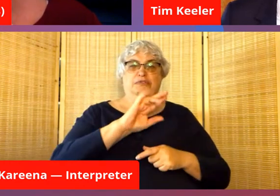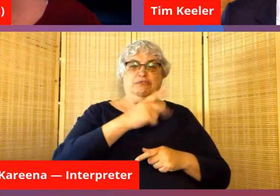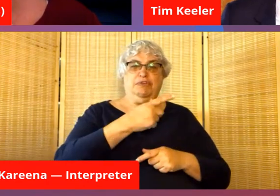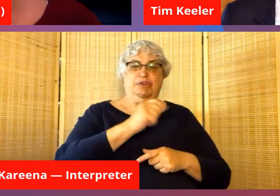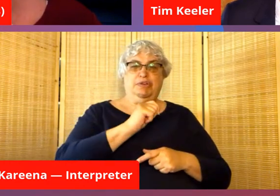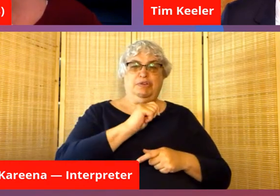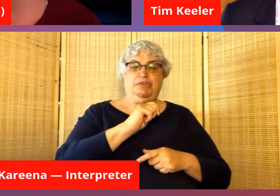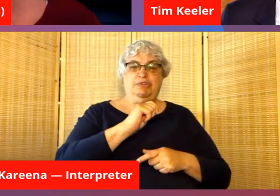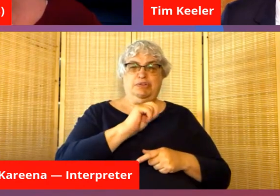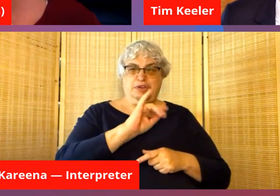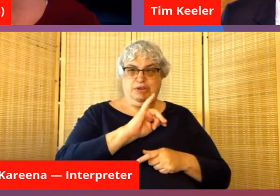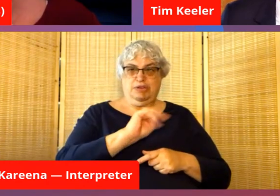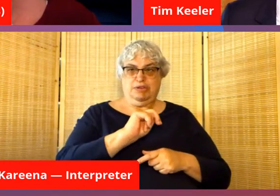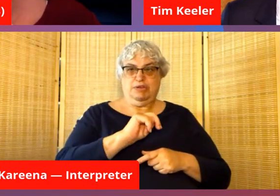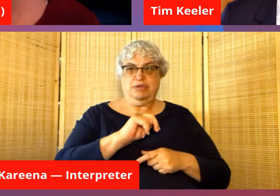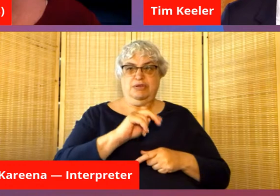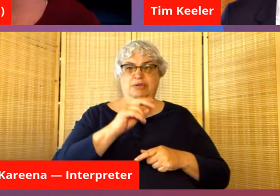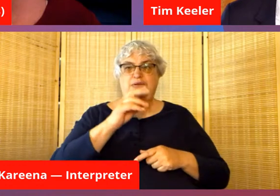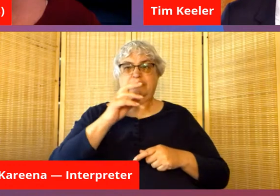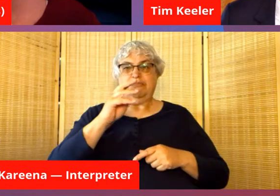for the Virgin Mary.